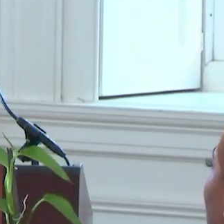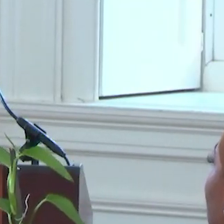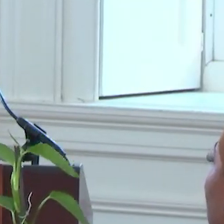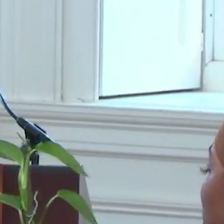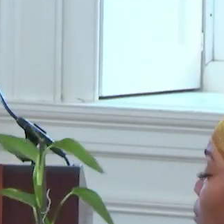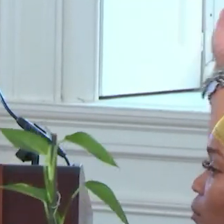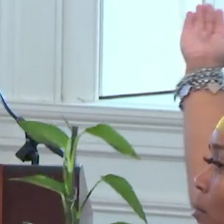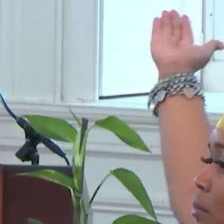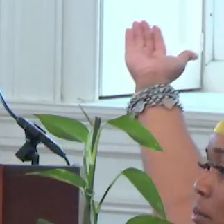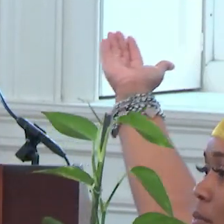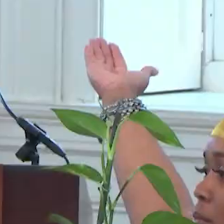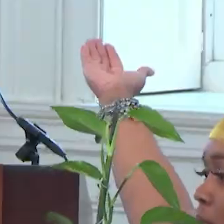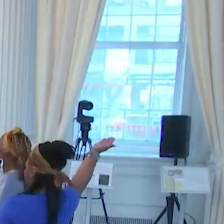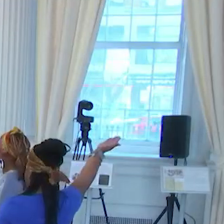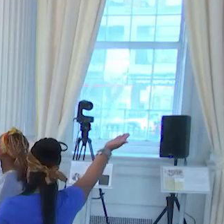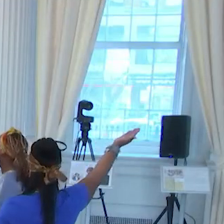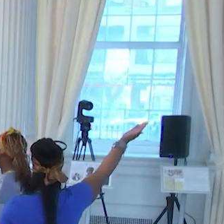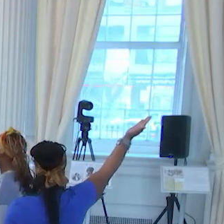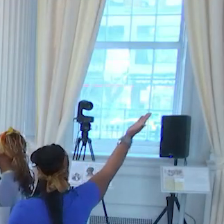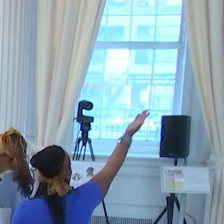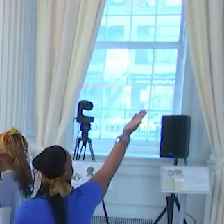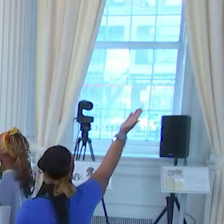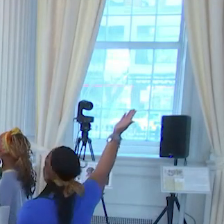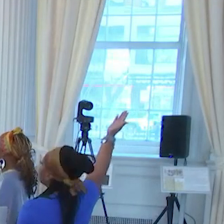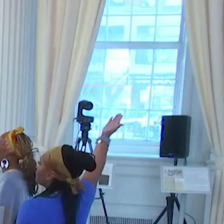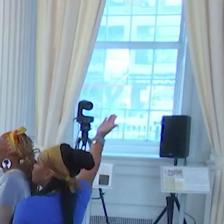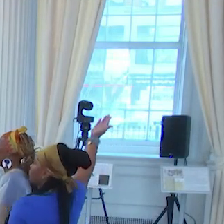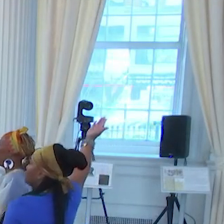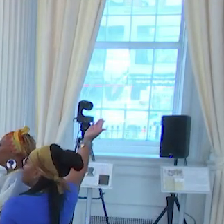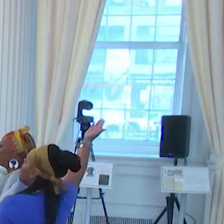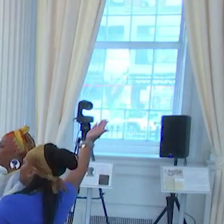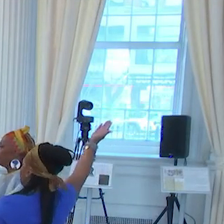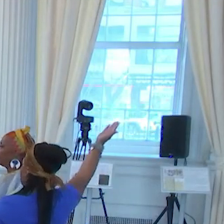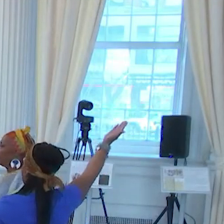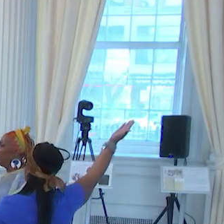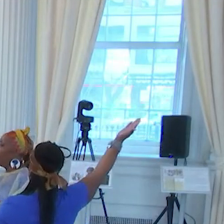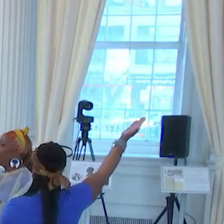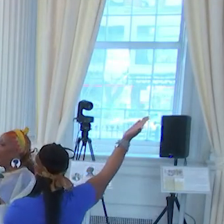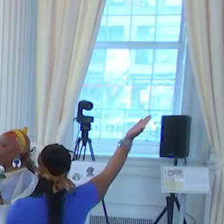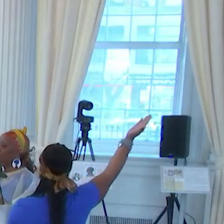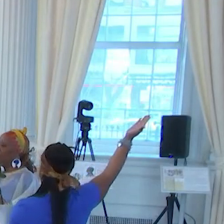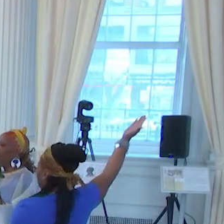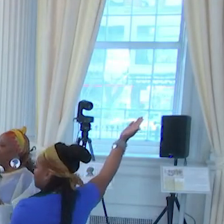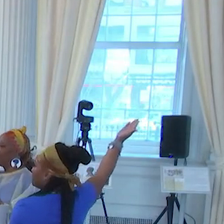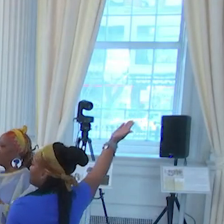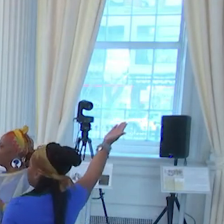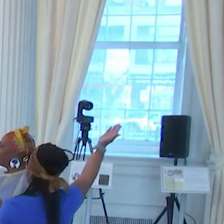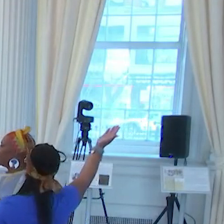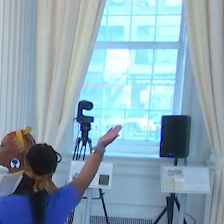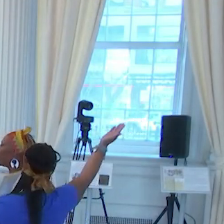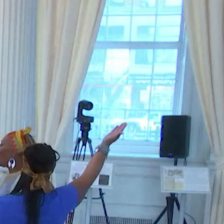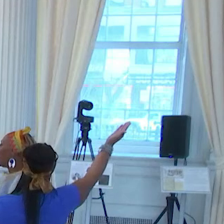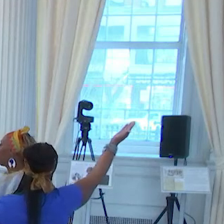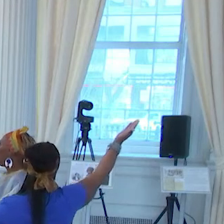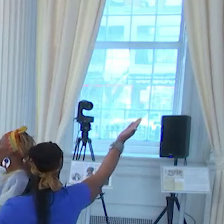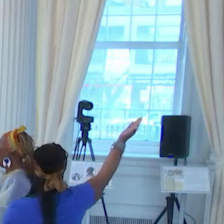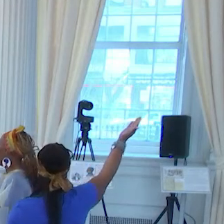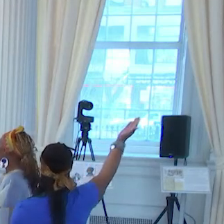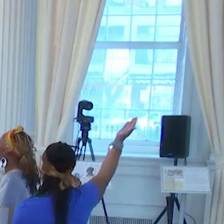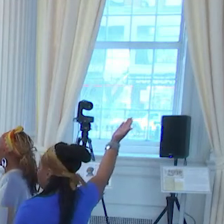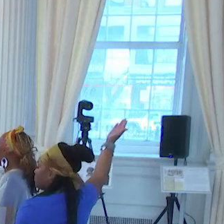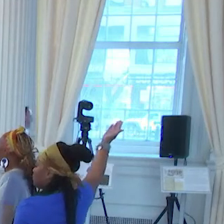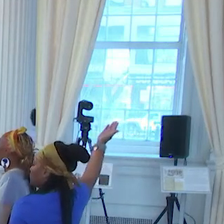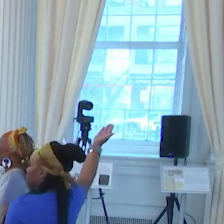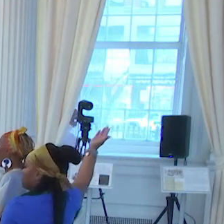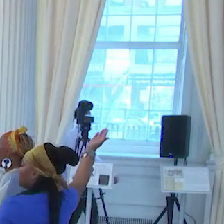Carver, Benjamin Banneker, Nat Turner, Marcus Garvey, Kwasi